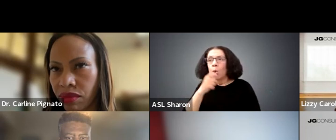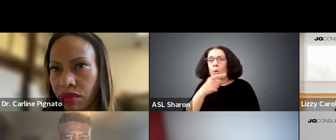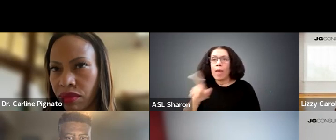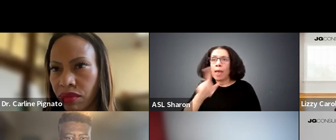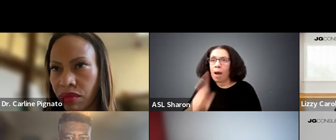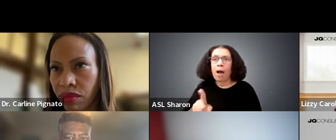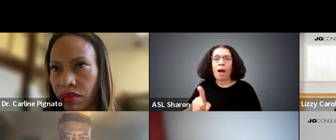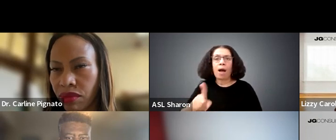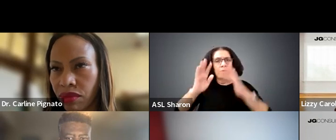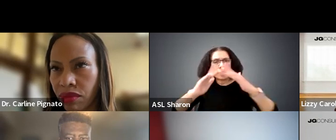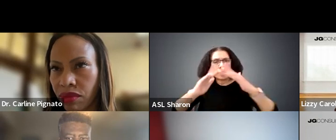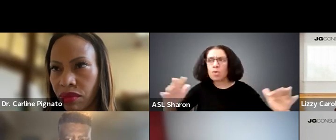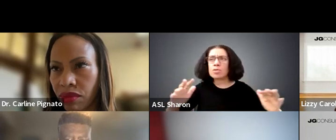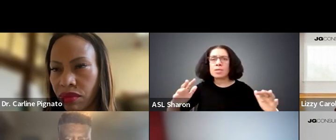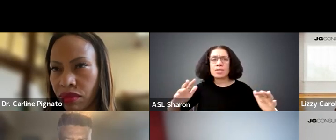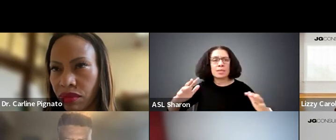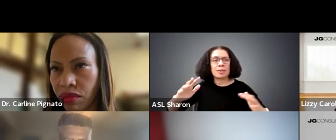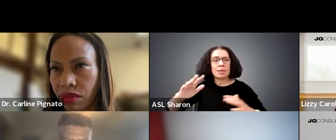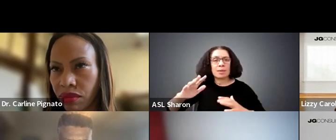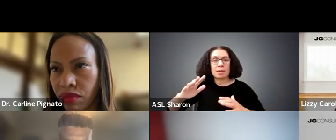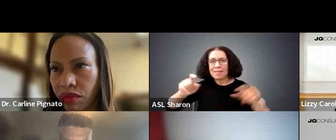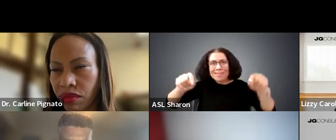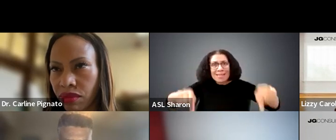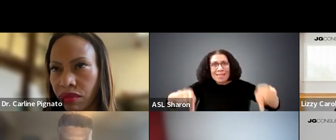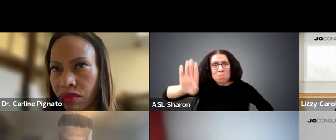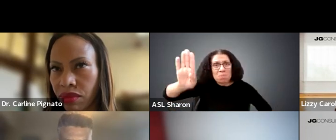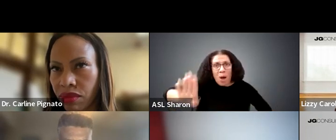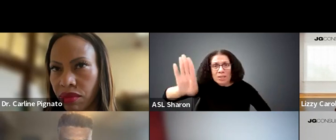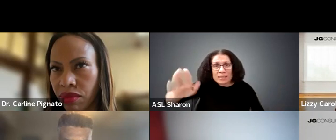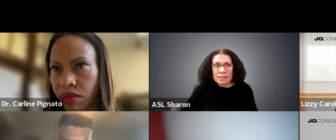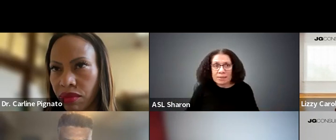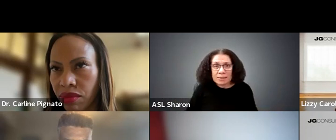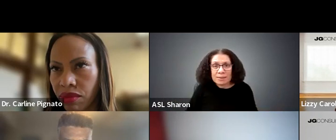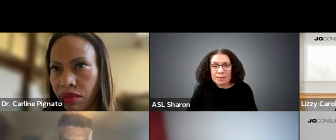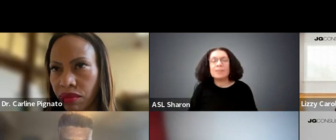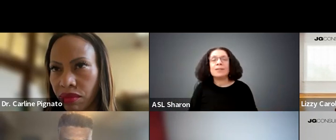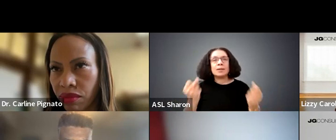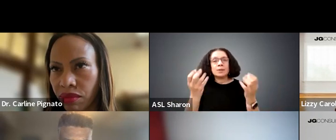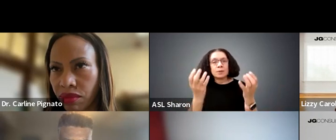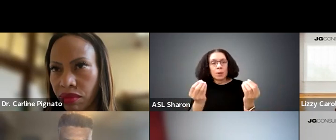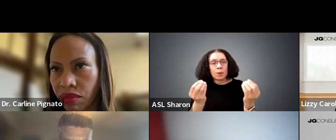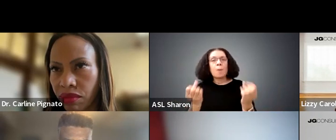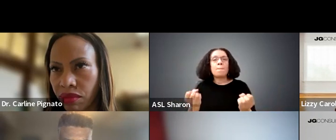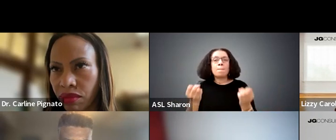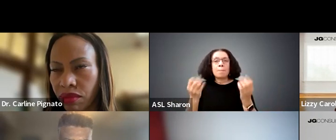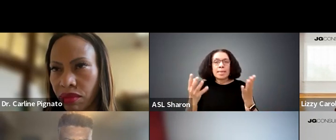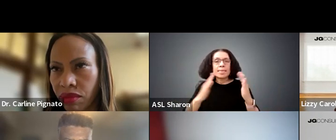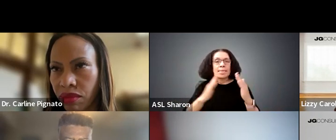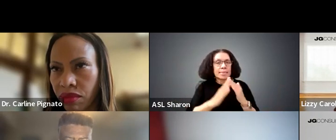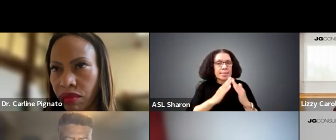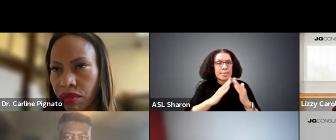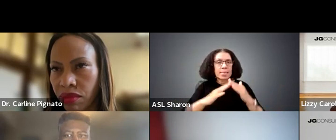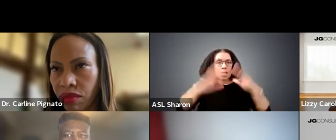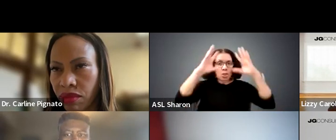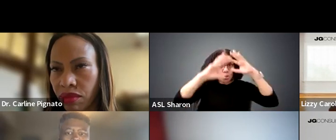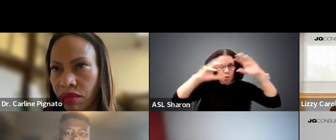the diversity. It's Boston. So there are a number of sitting superintendents, very